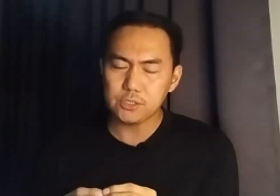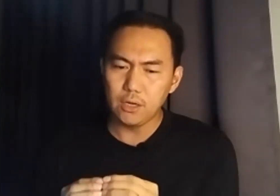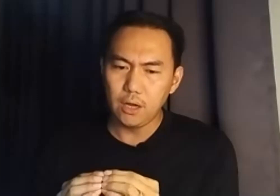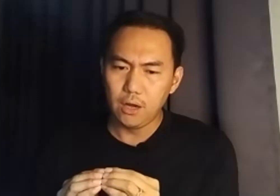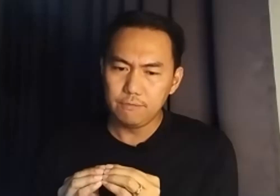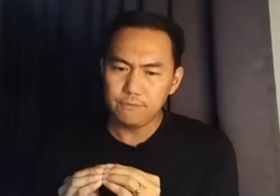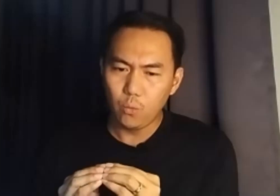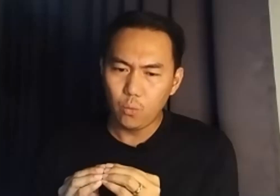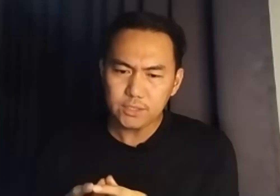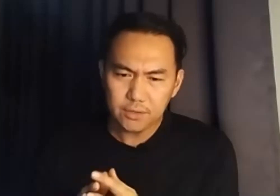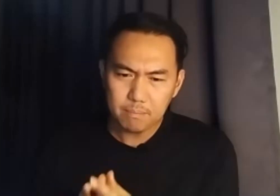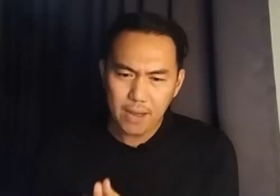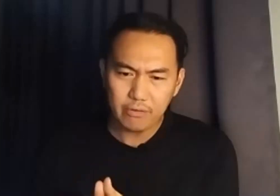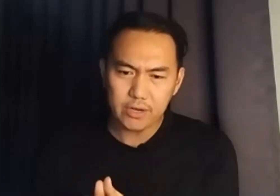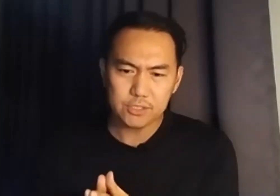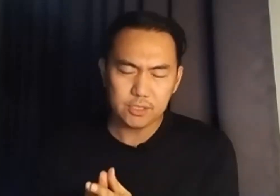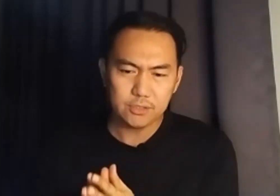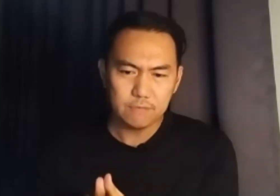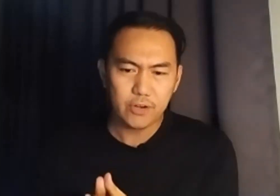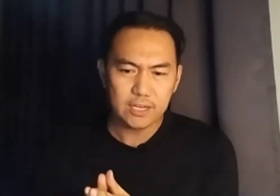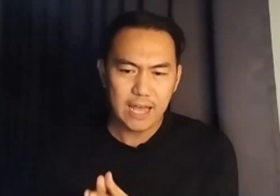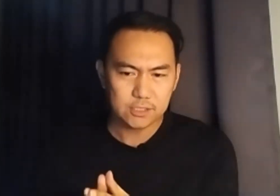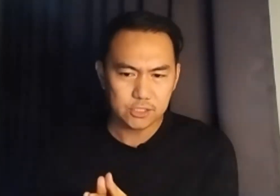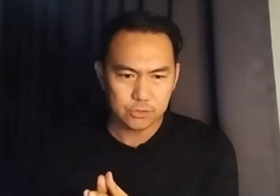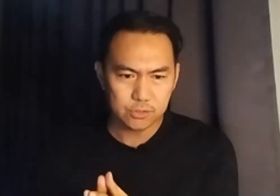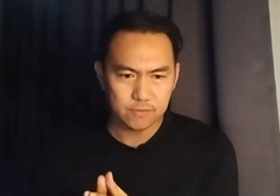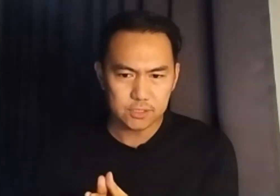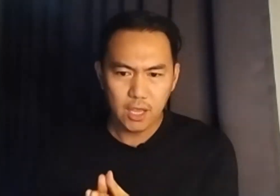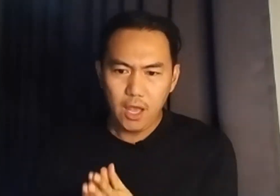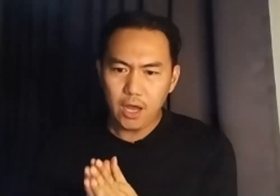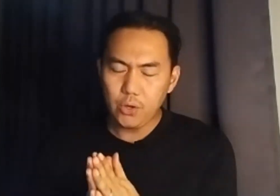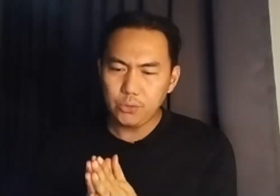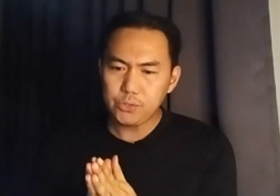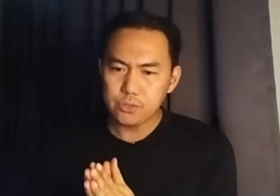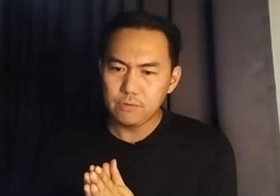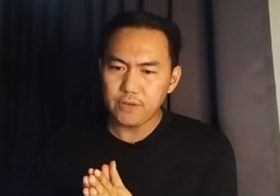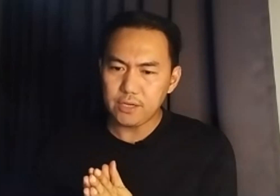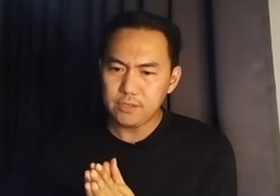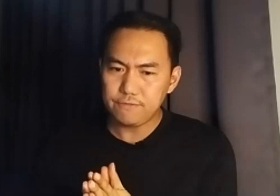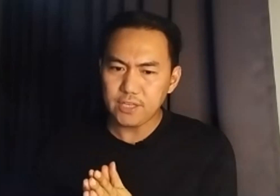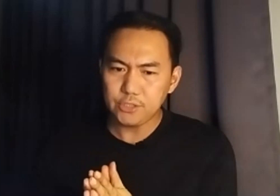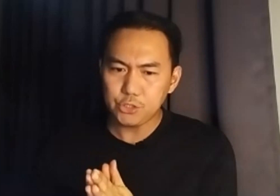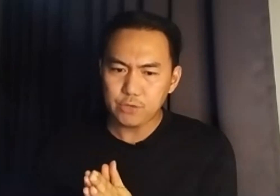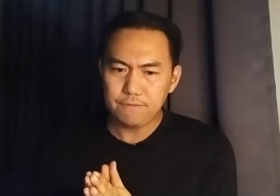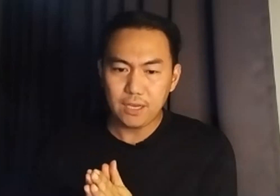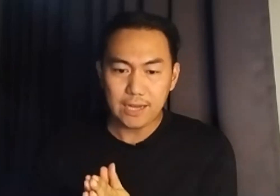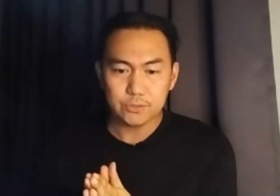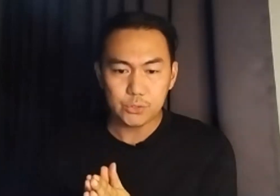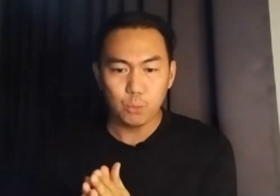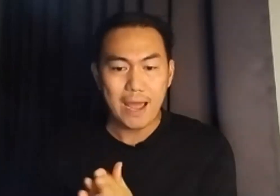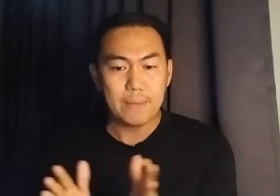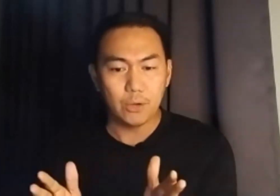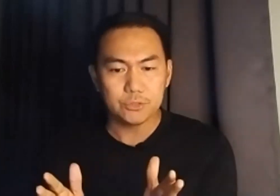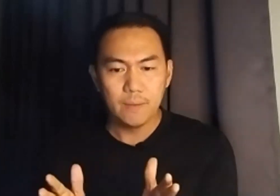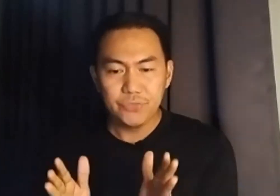questions of what are the barriers in the delivery and access to services. I also surveyed different anti-trafficking actors